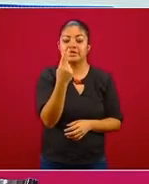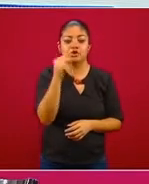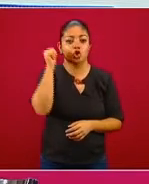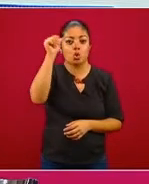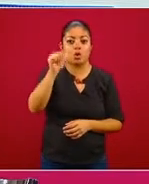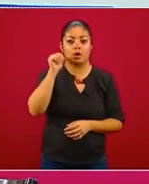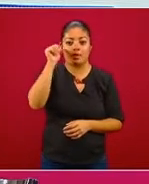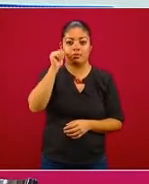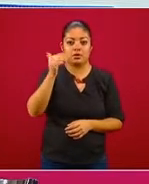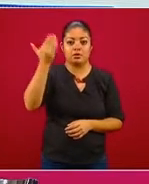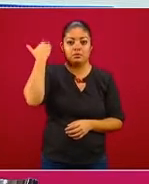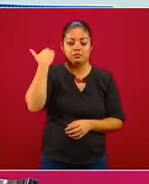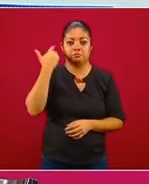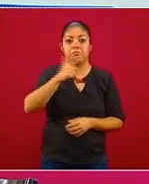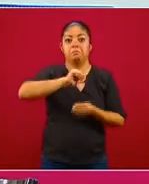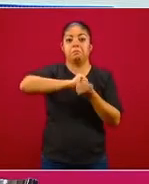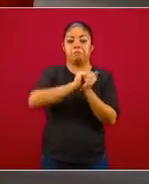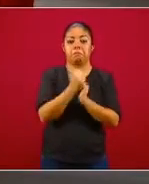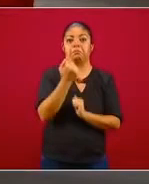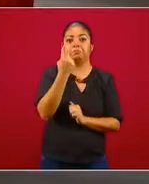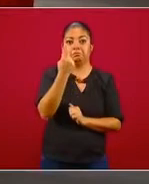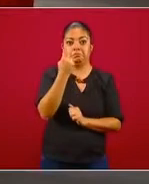for the region of